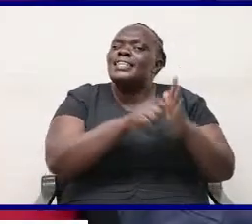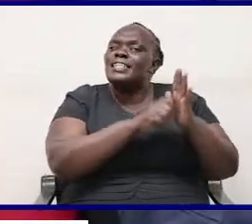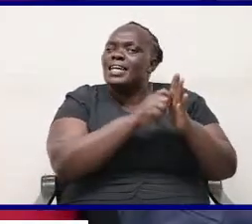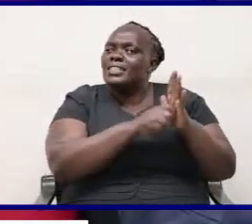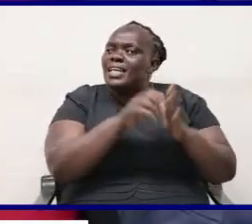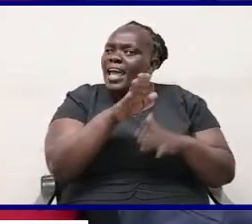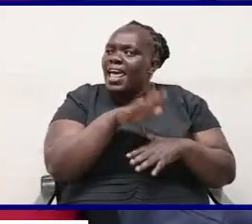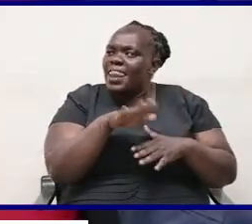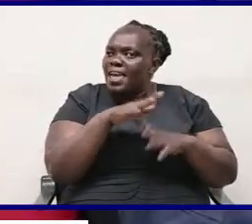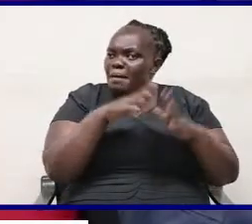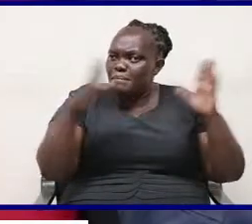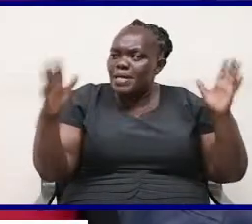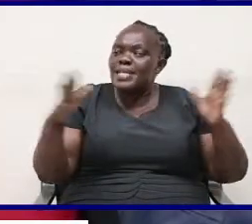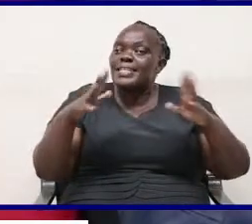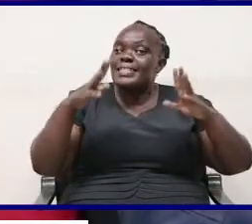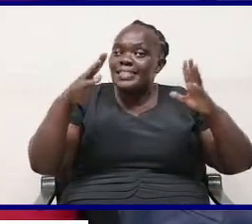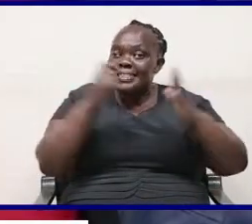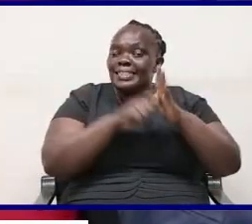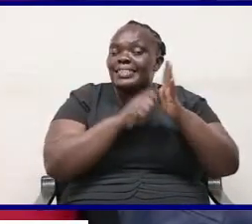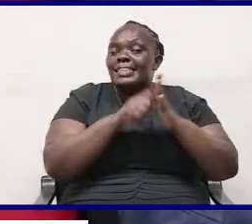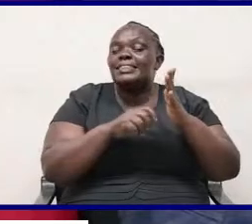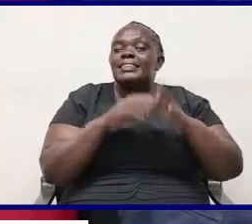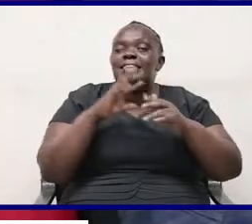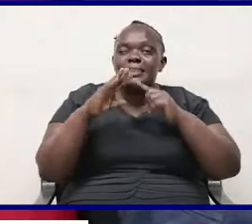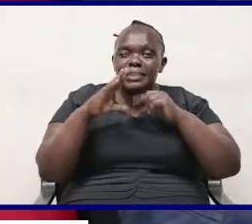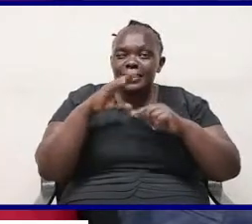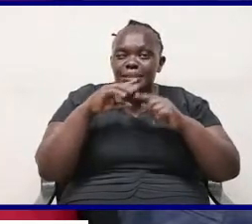now have become the big industries that we are talking about